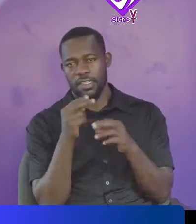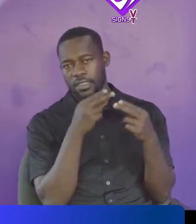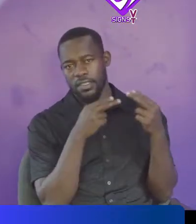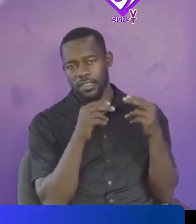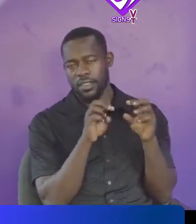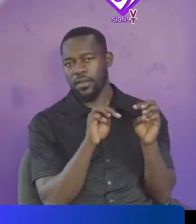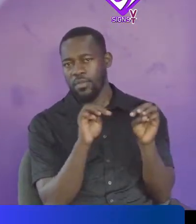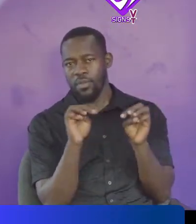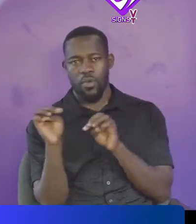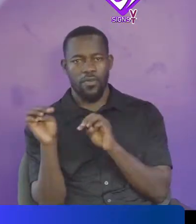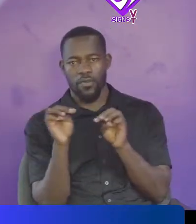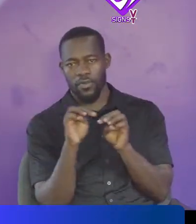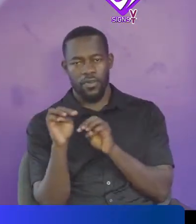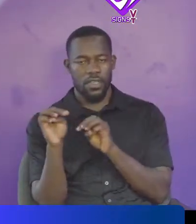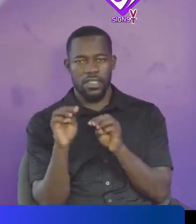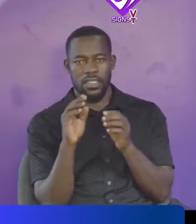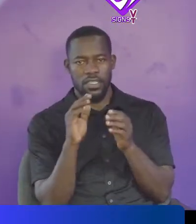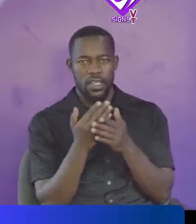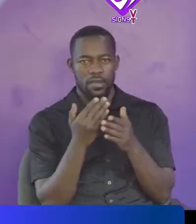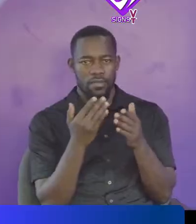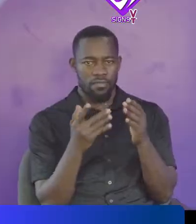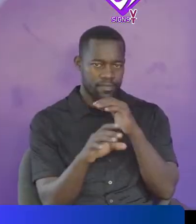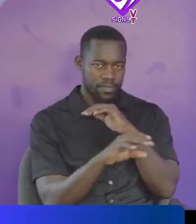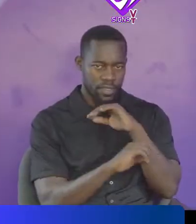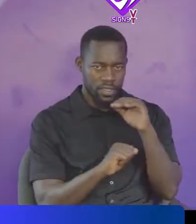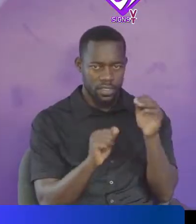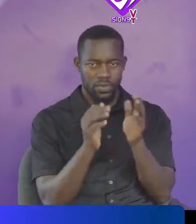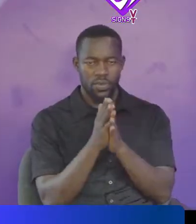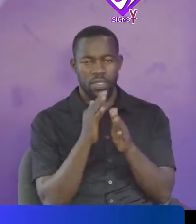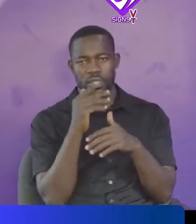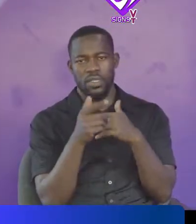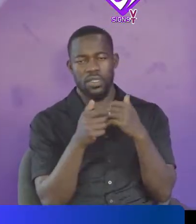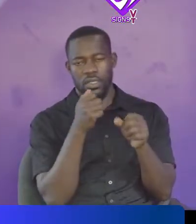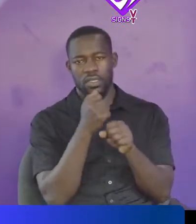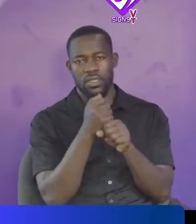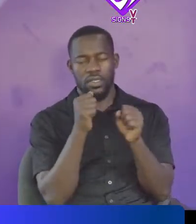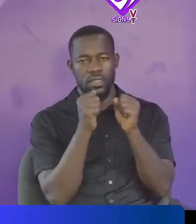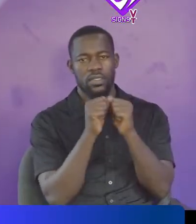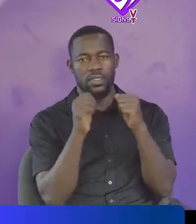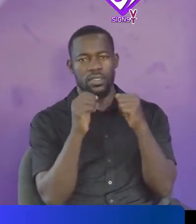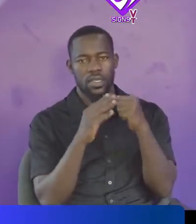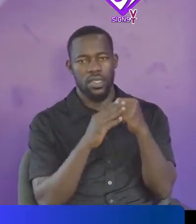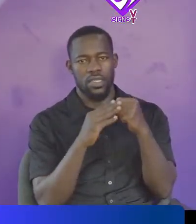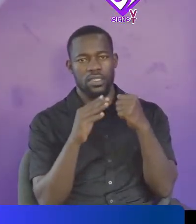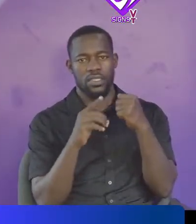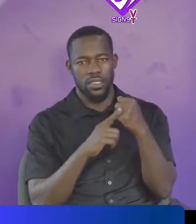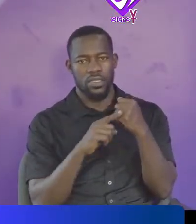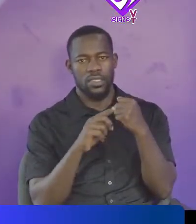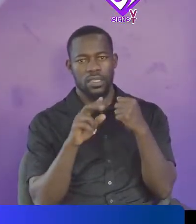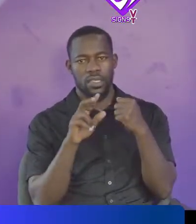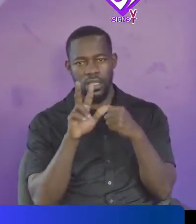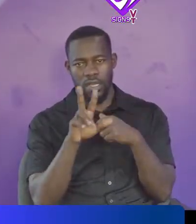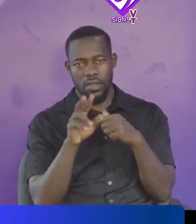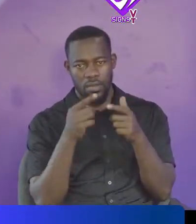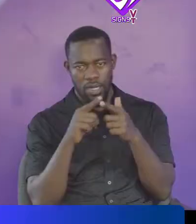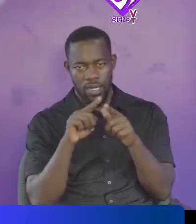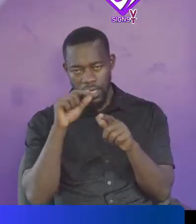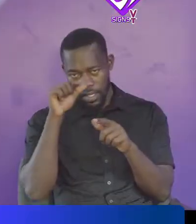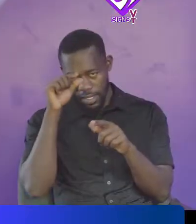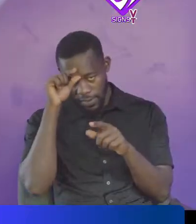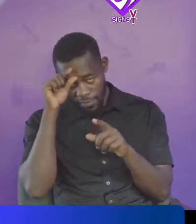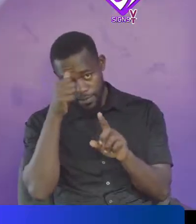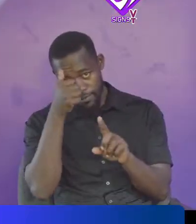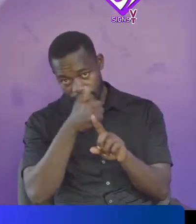were taken in 1963 by the British colonialists when they were leaving, they went with some of our records. But the government pursued some of them. And